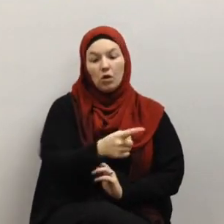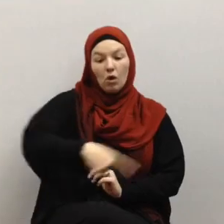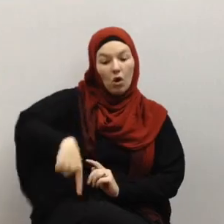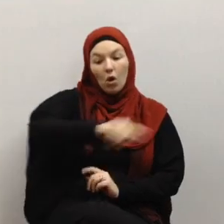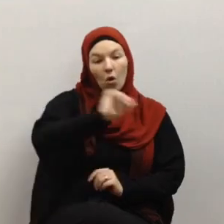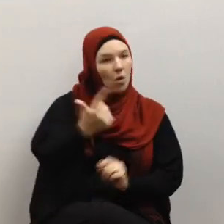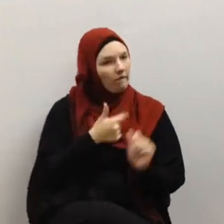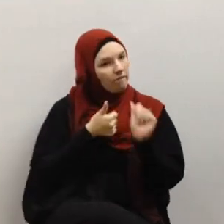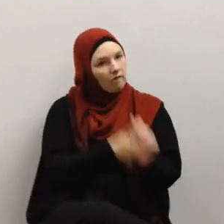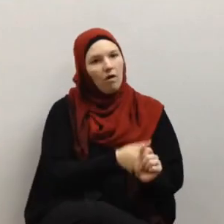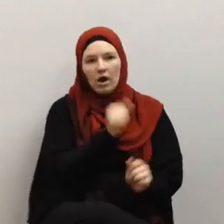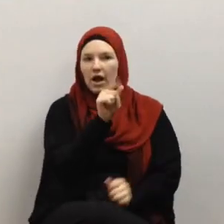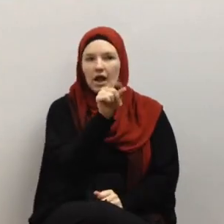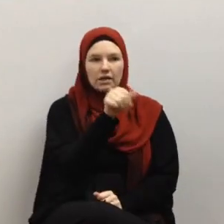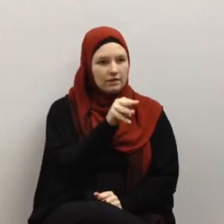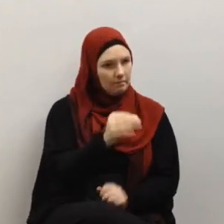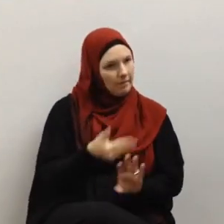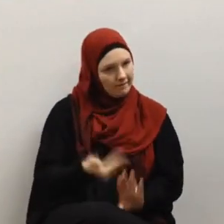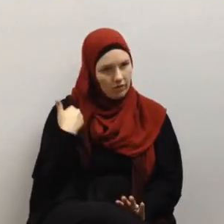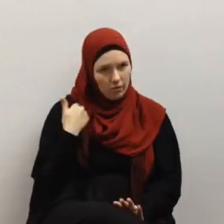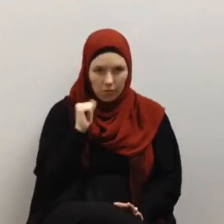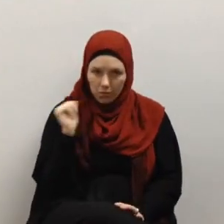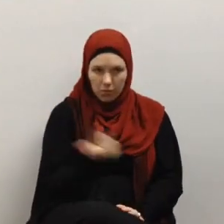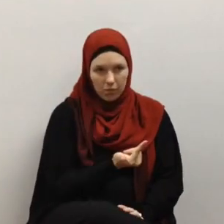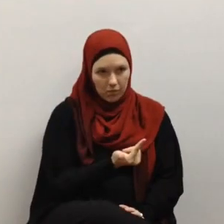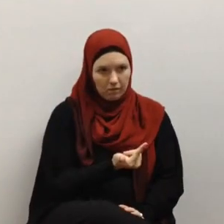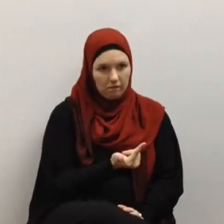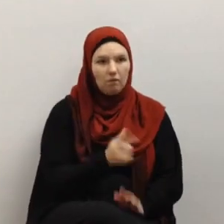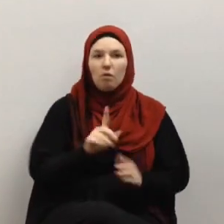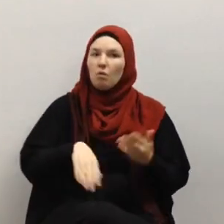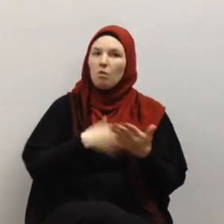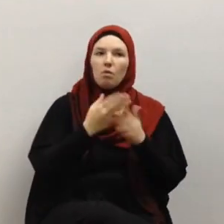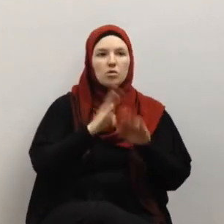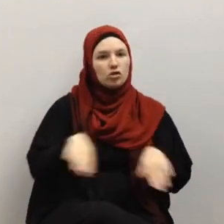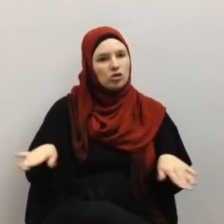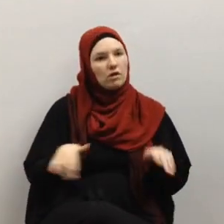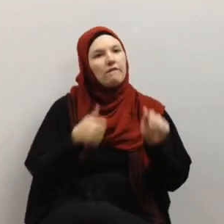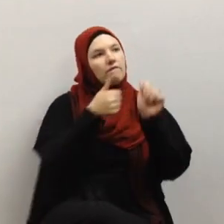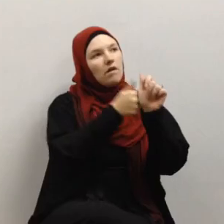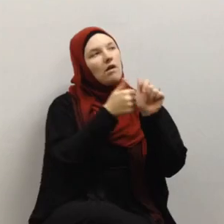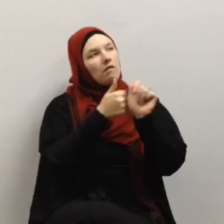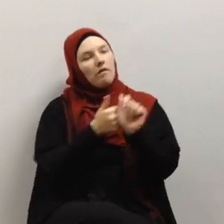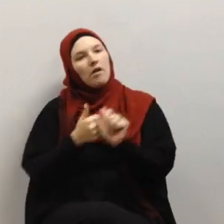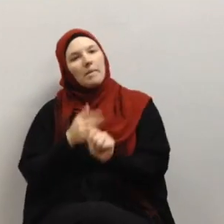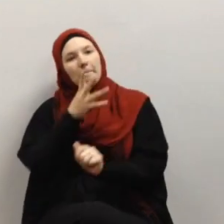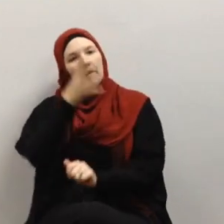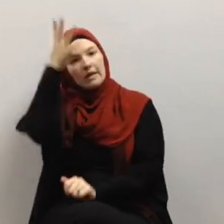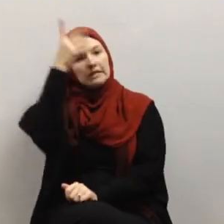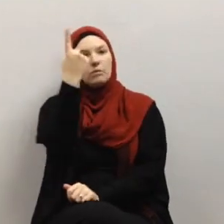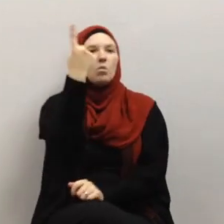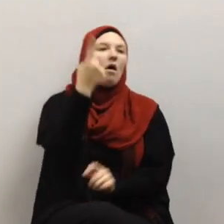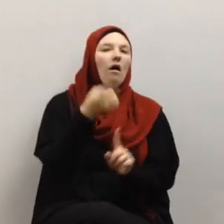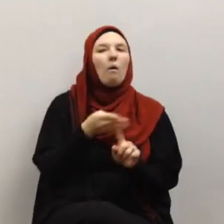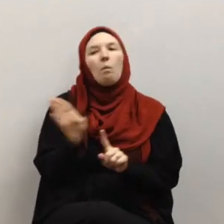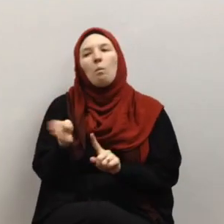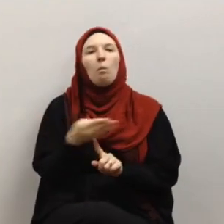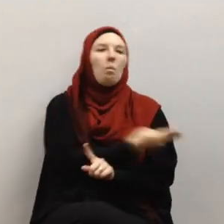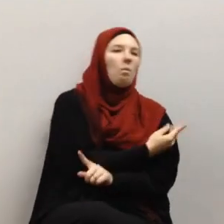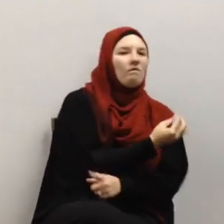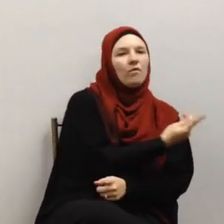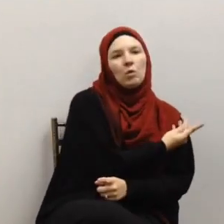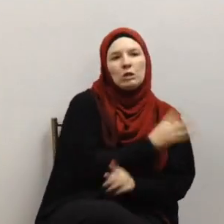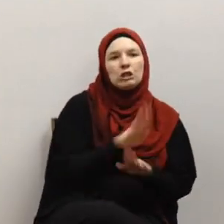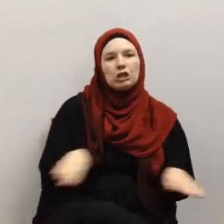following Adam. In the beginning of mankind, all the children are following their parents, except one who strays here and there.